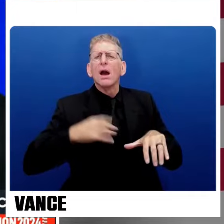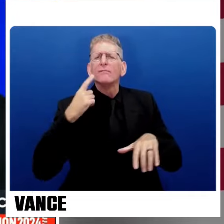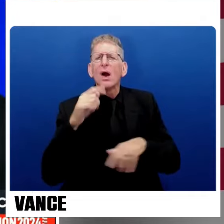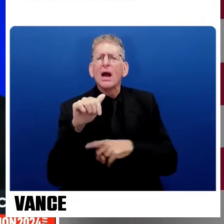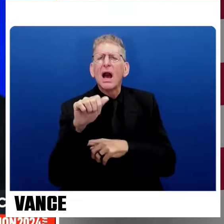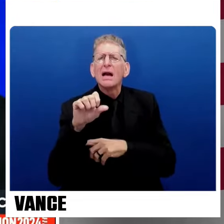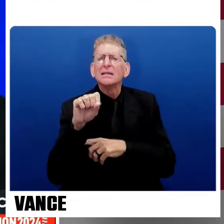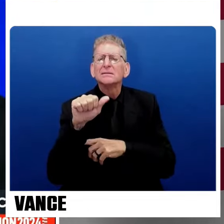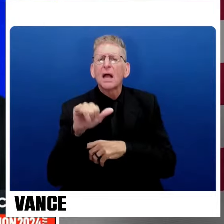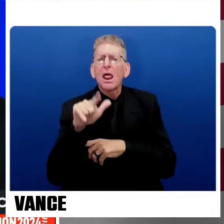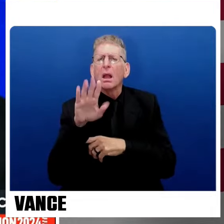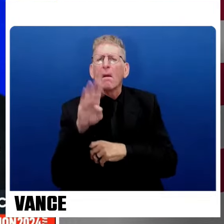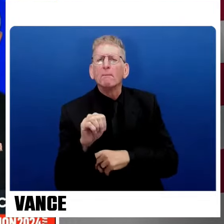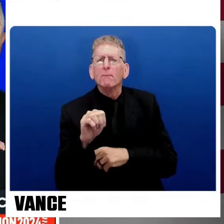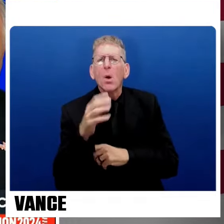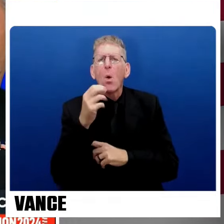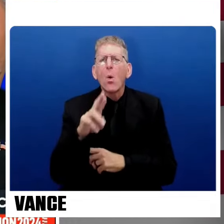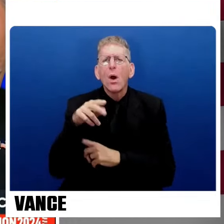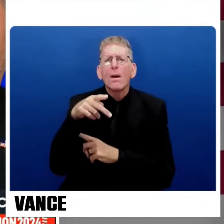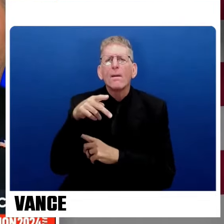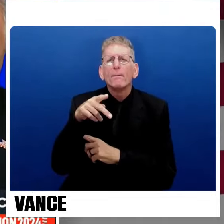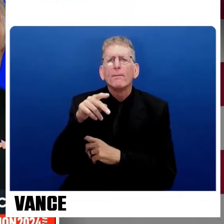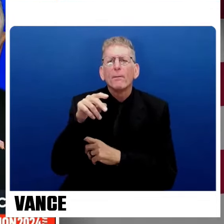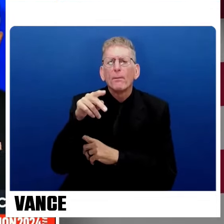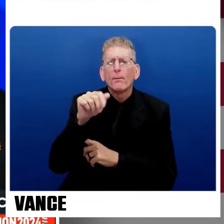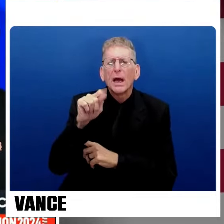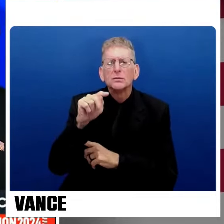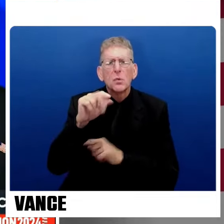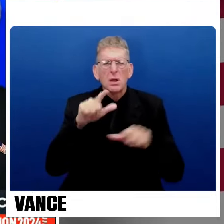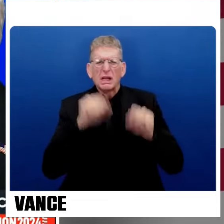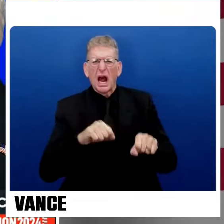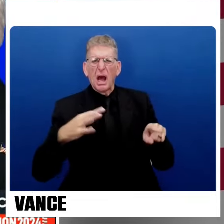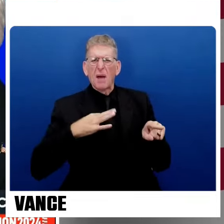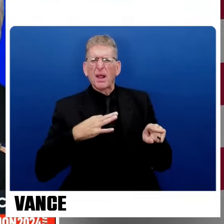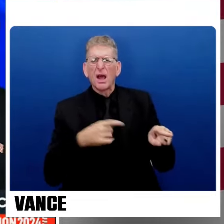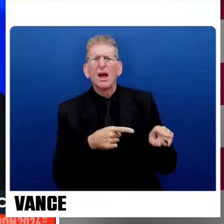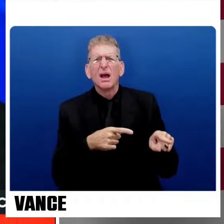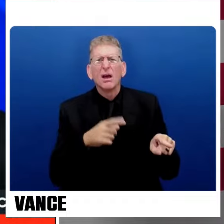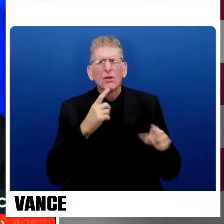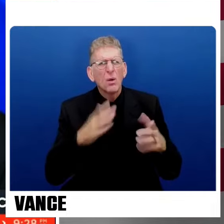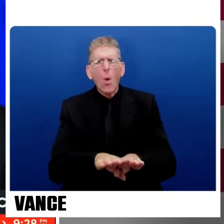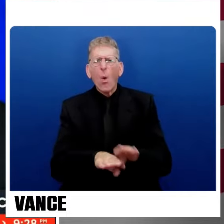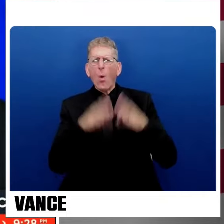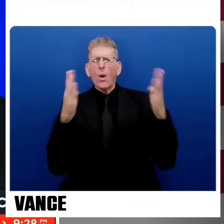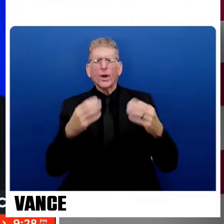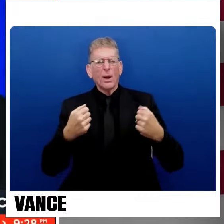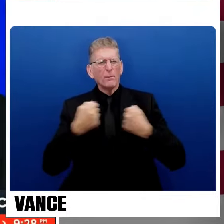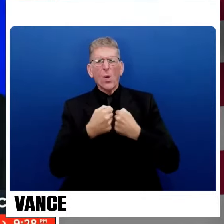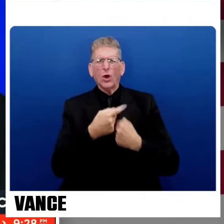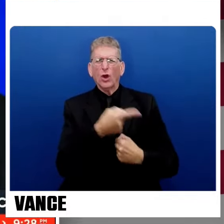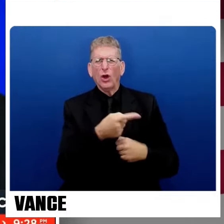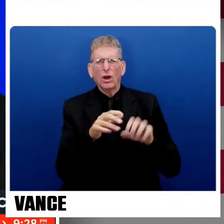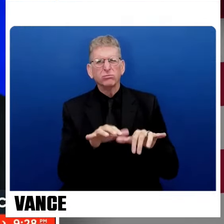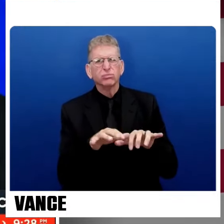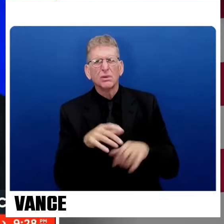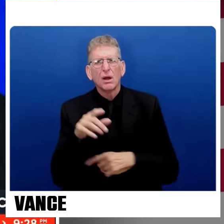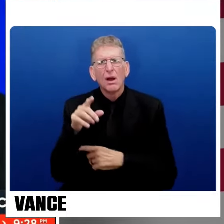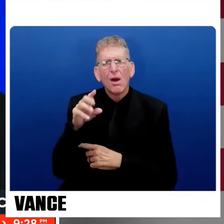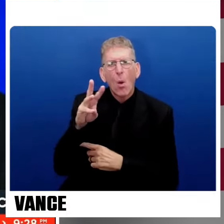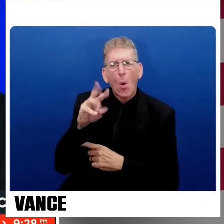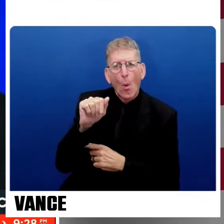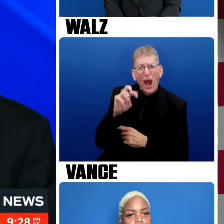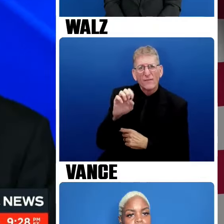a Kamala Harris open border wand. That is not a person coming in, applying for a green card and waiting for 10 years. That is the facilitation